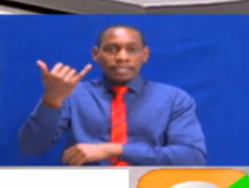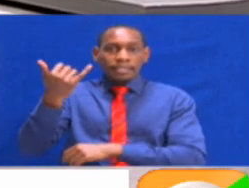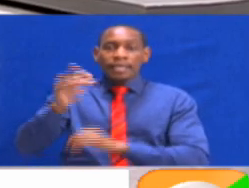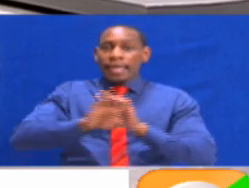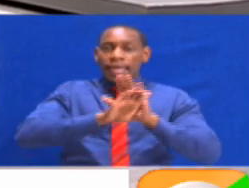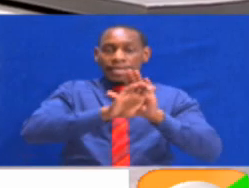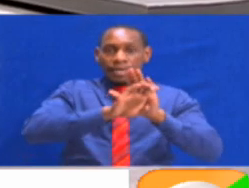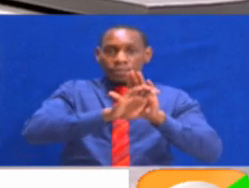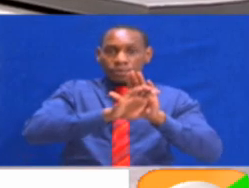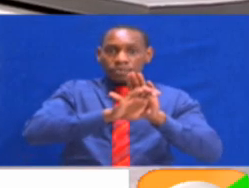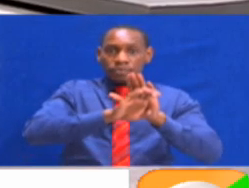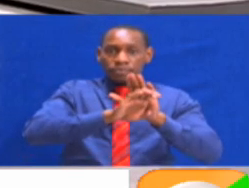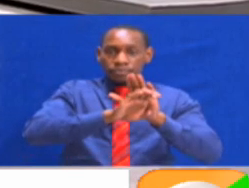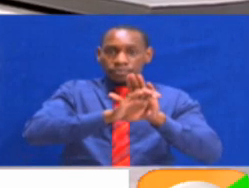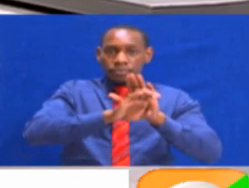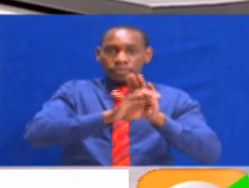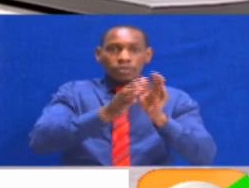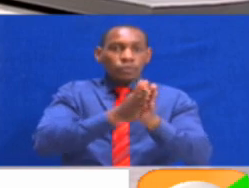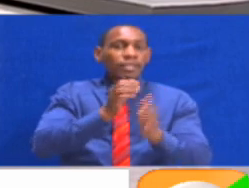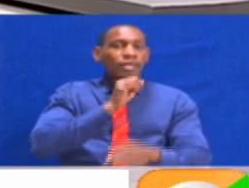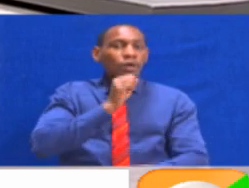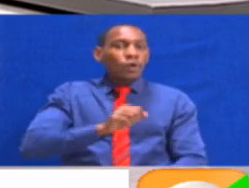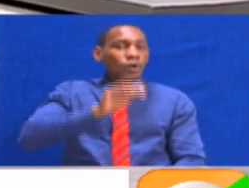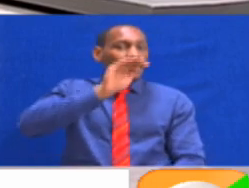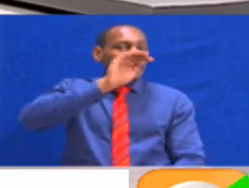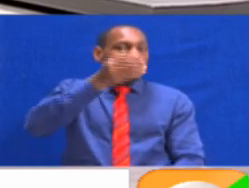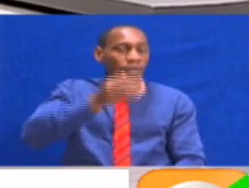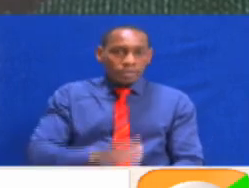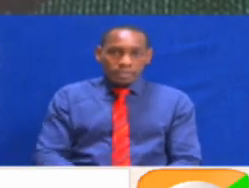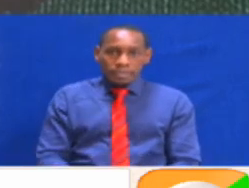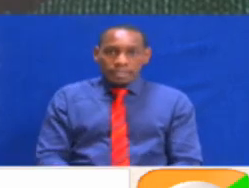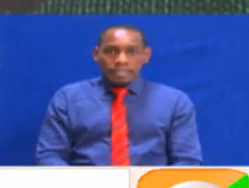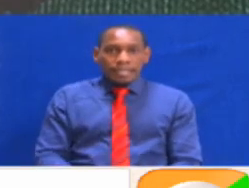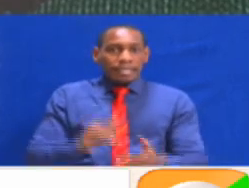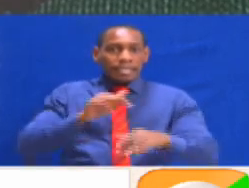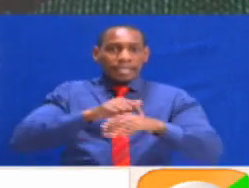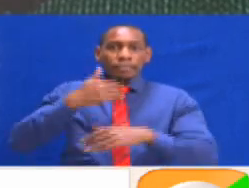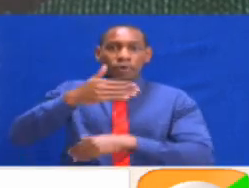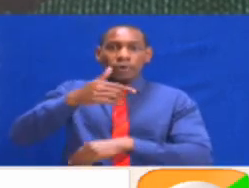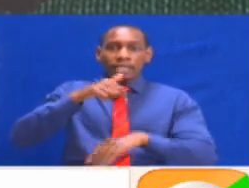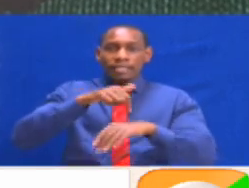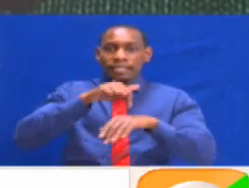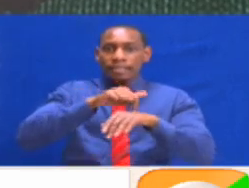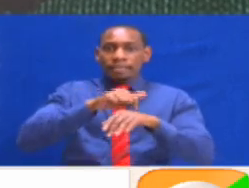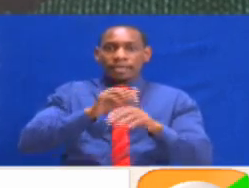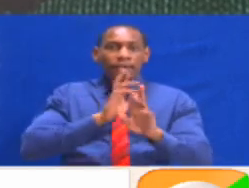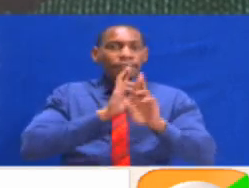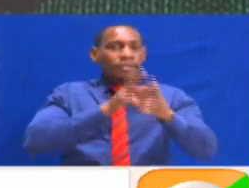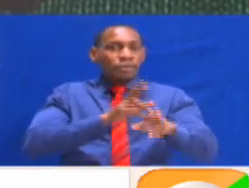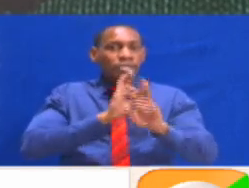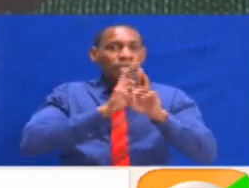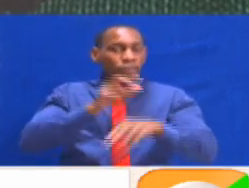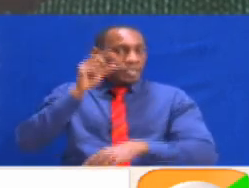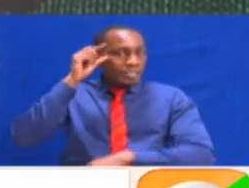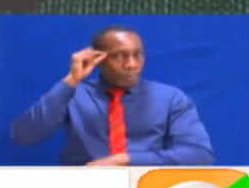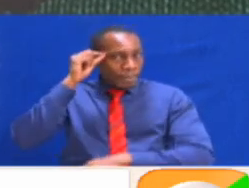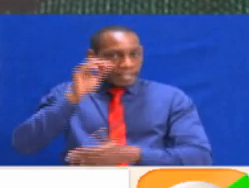for Eastleigh, for example, in Old Town, almost every time you have huge numbers coming out of